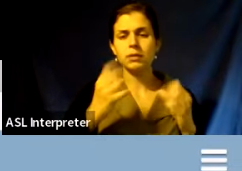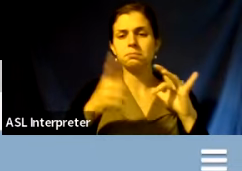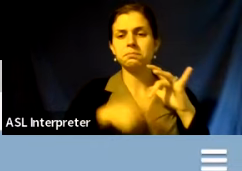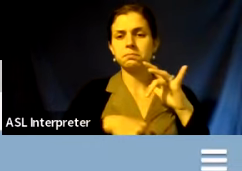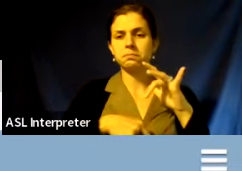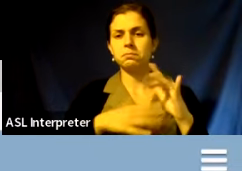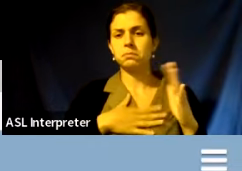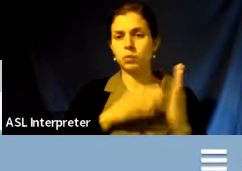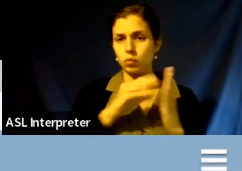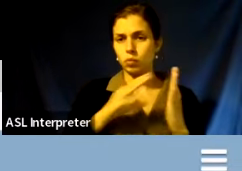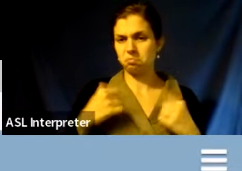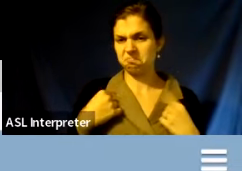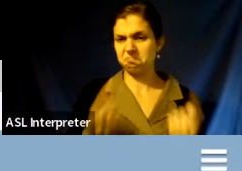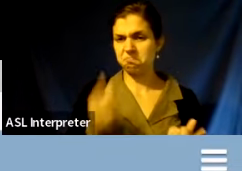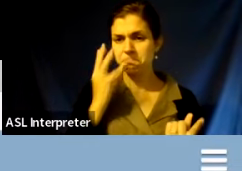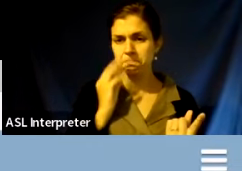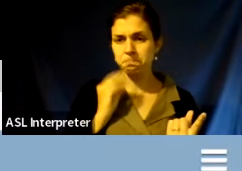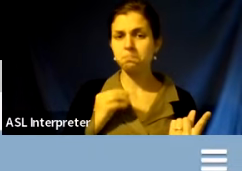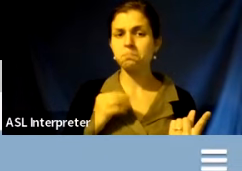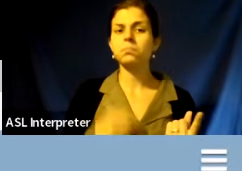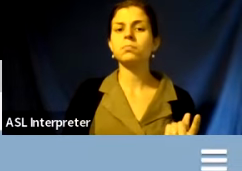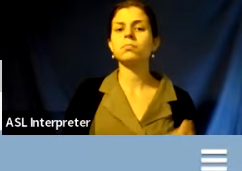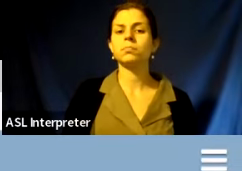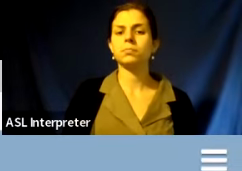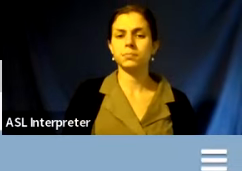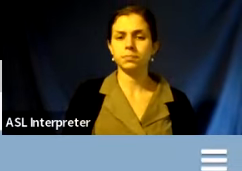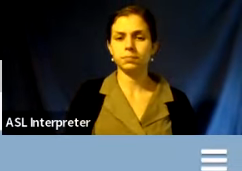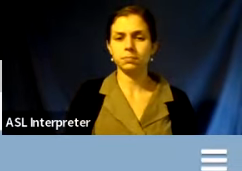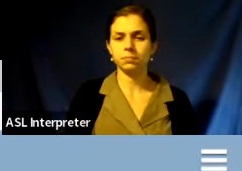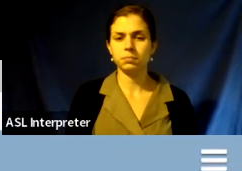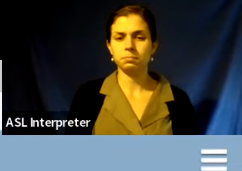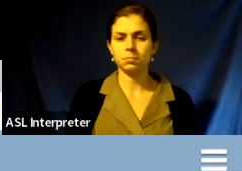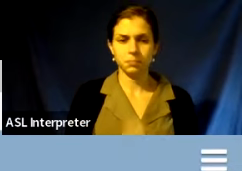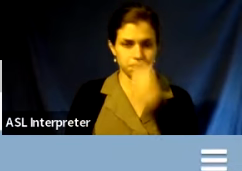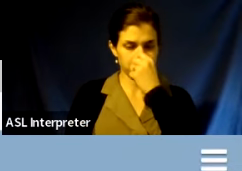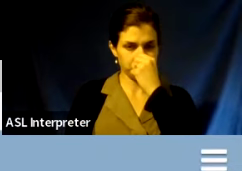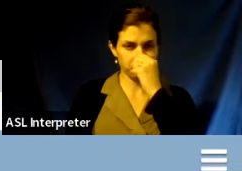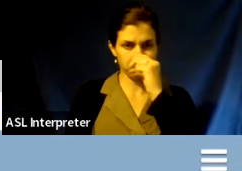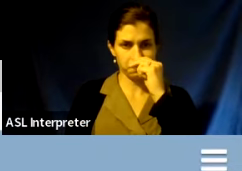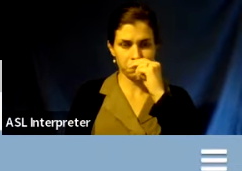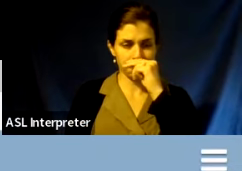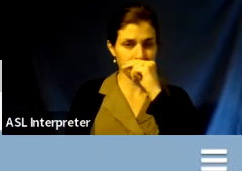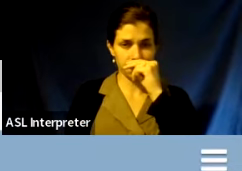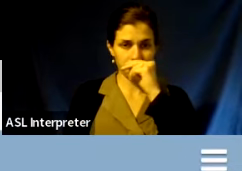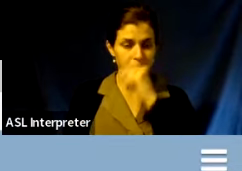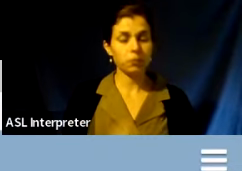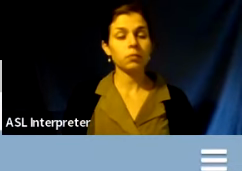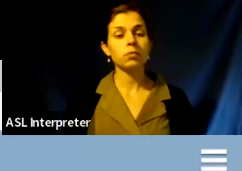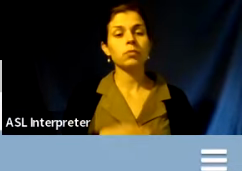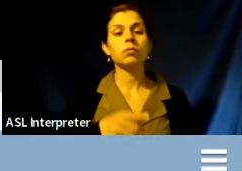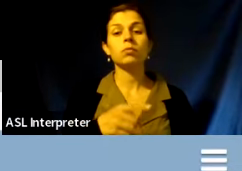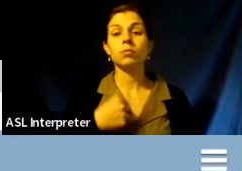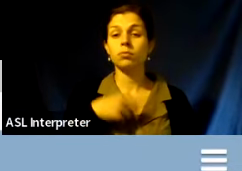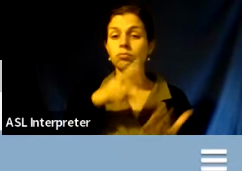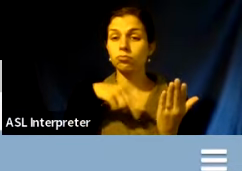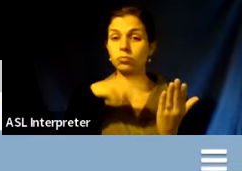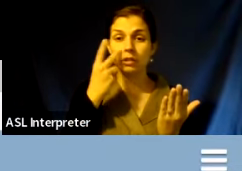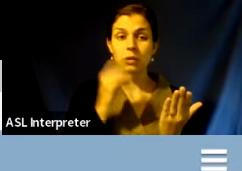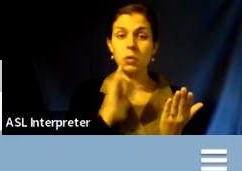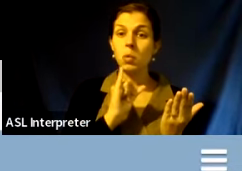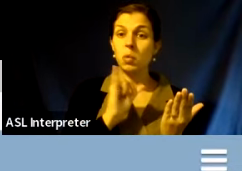accumulated over the course of the year. And that gives me information that maybe I need to address with